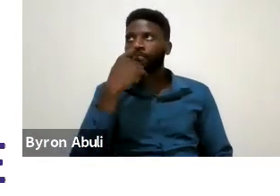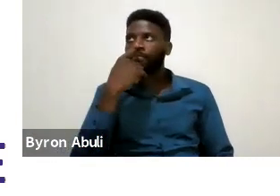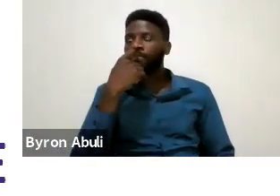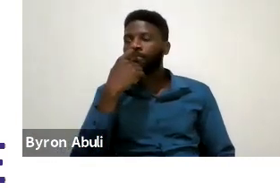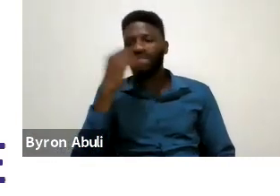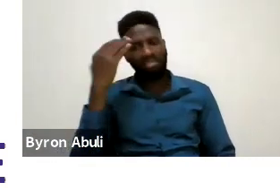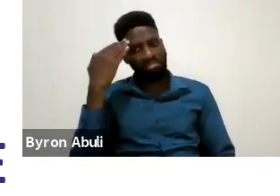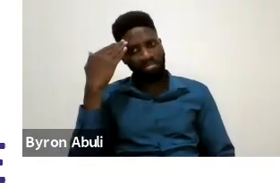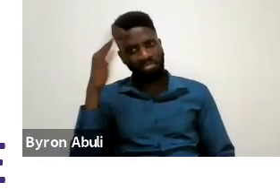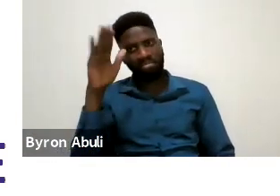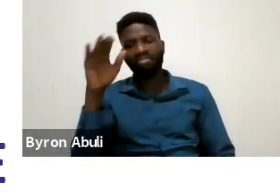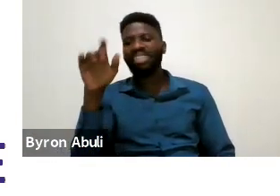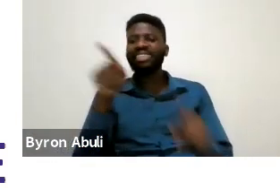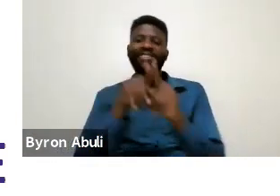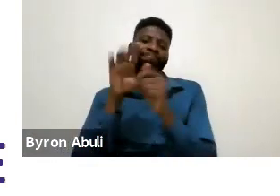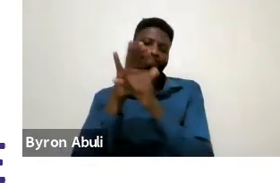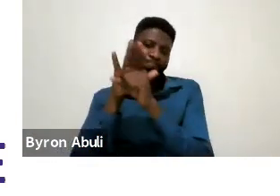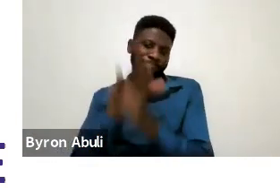counts as discrimination, but